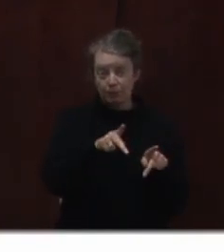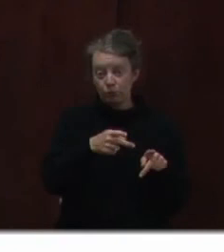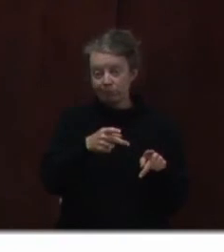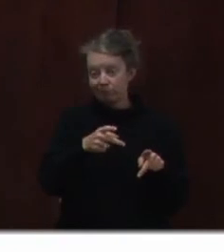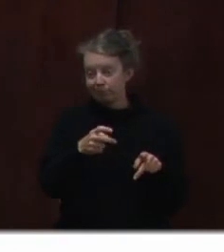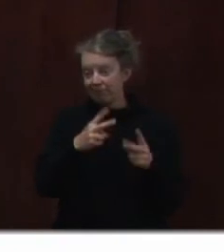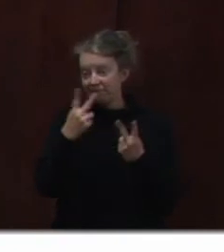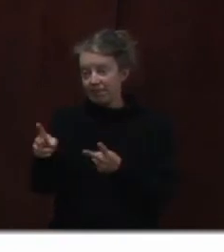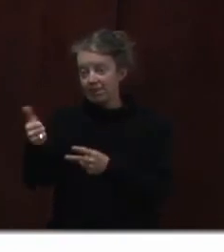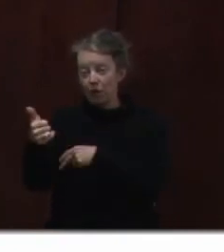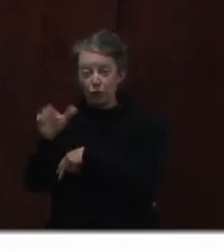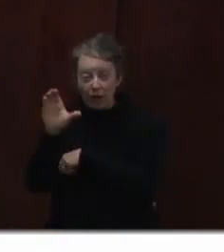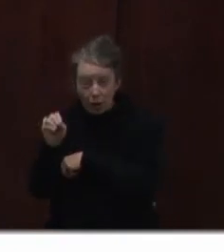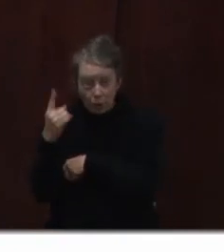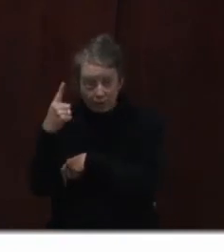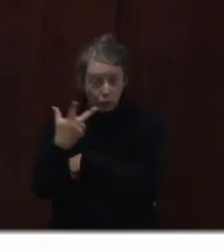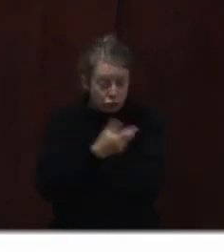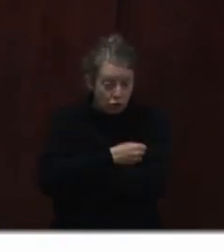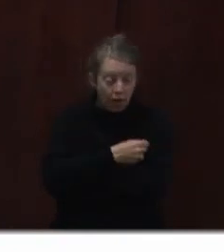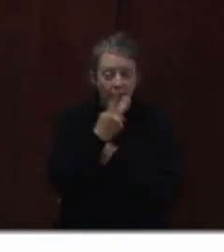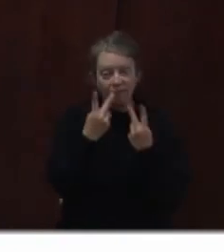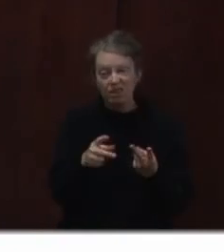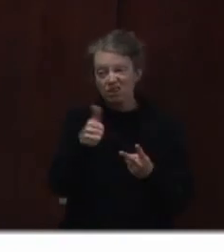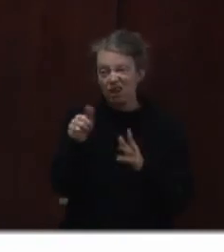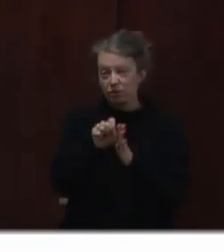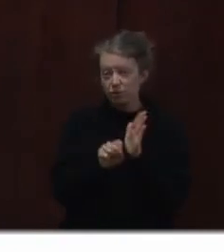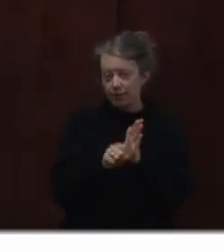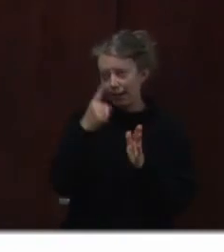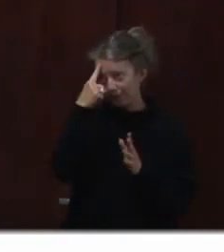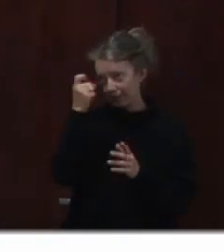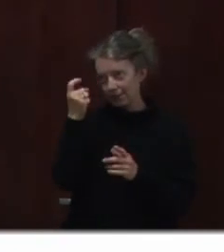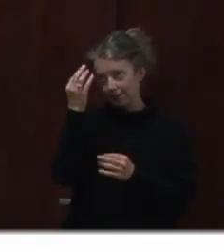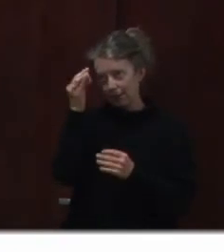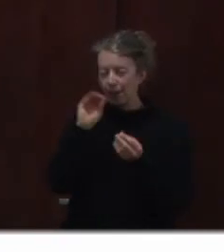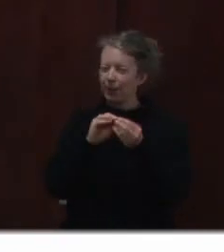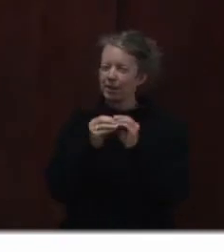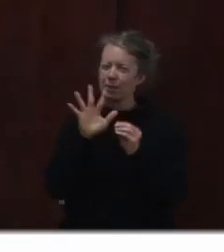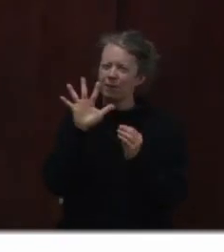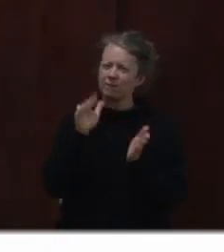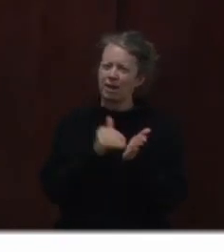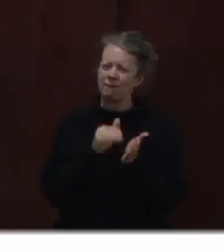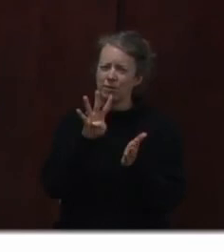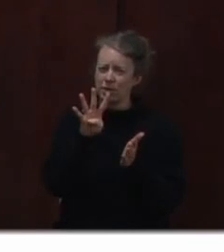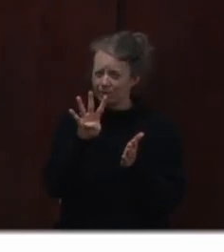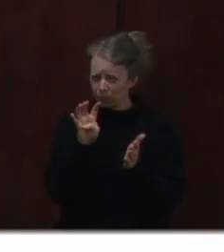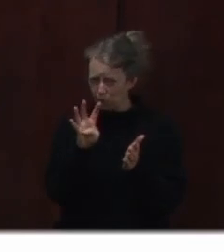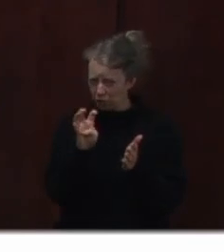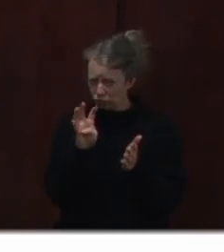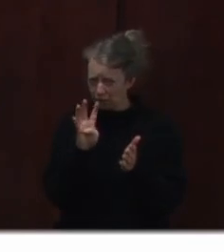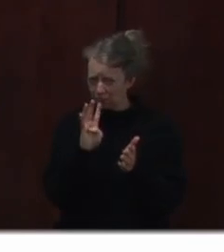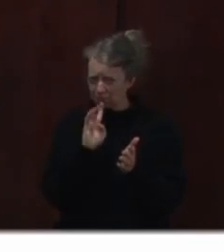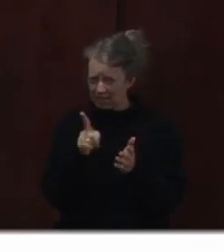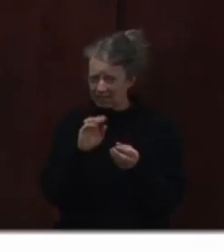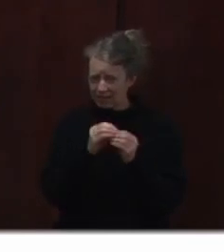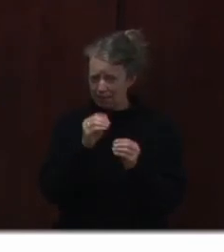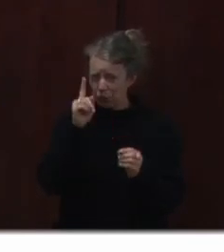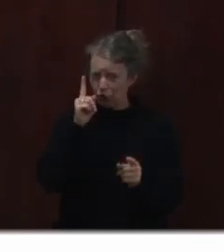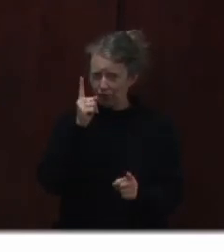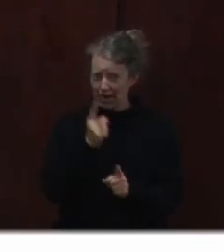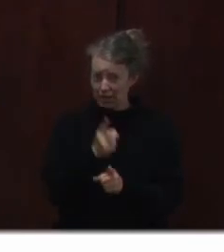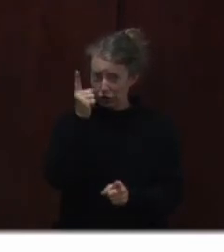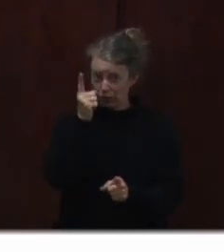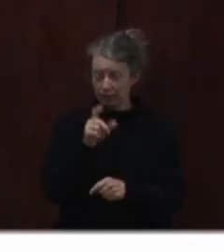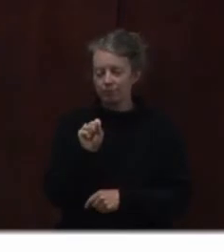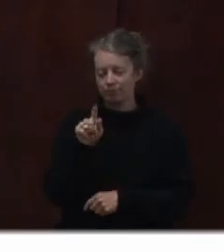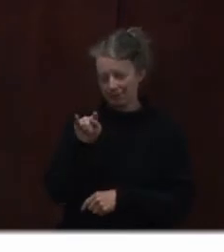state? I just wonder, like, when we look at 54,000, how accurate is that? Thanks for that question. So